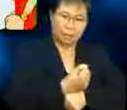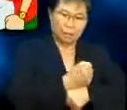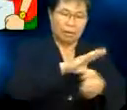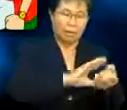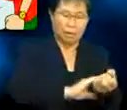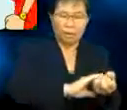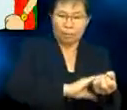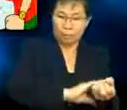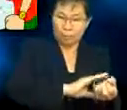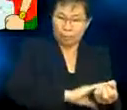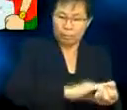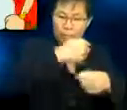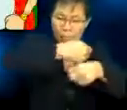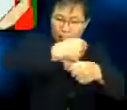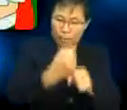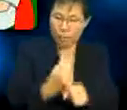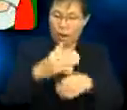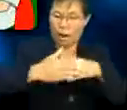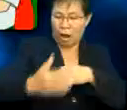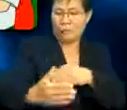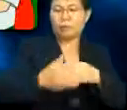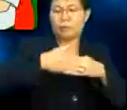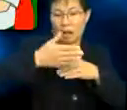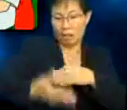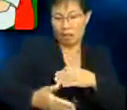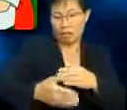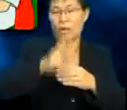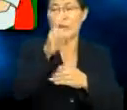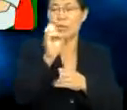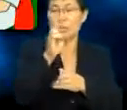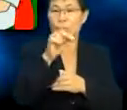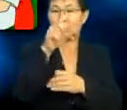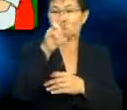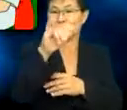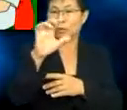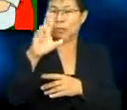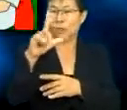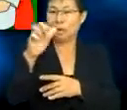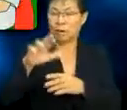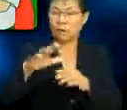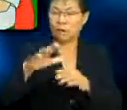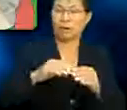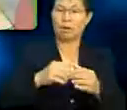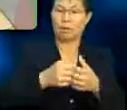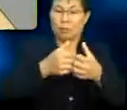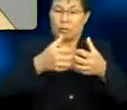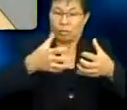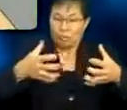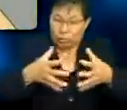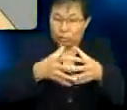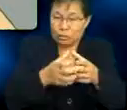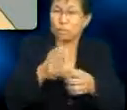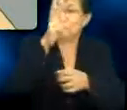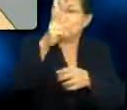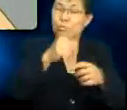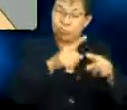heartbeat by taking our pulse, which is produced after every ventricular contraction. There